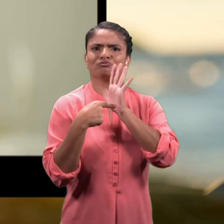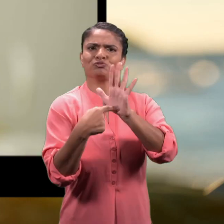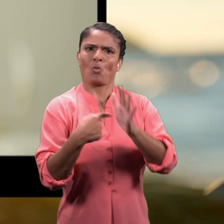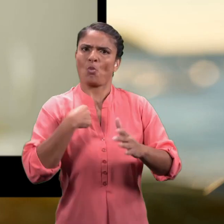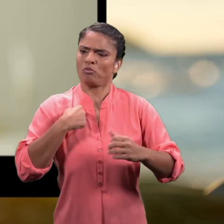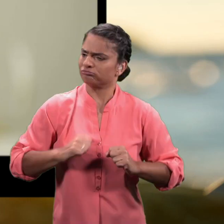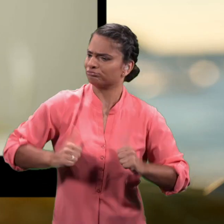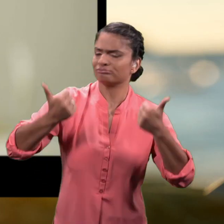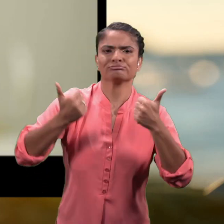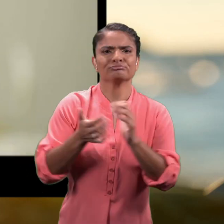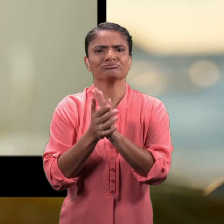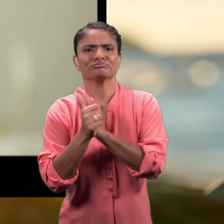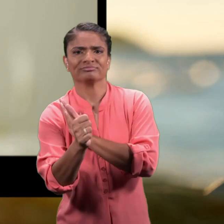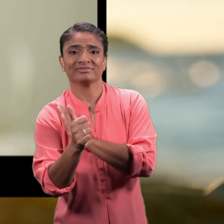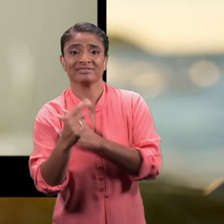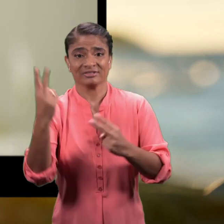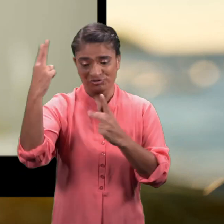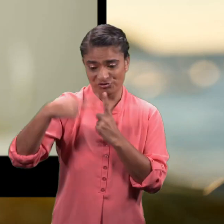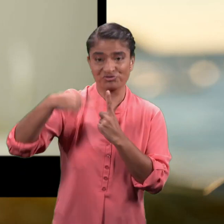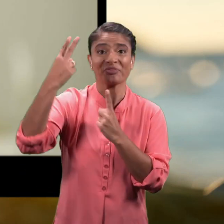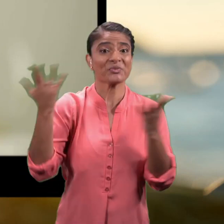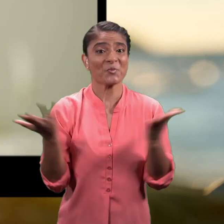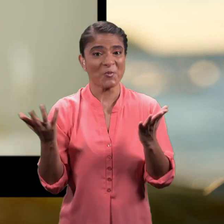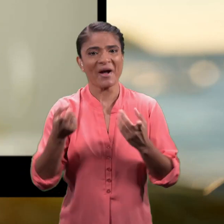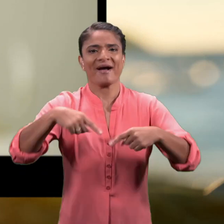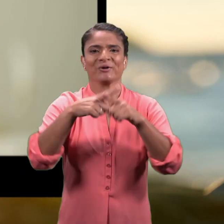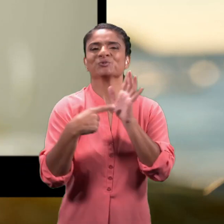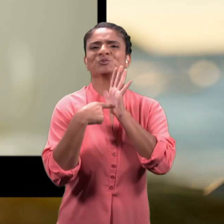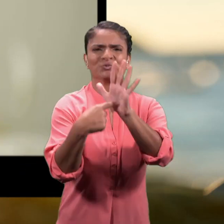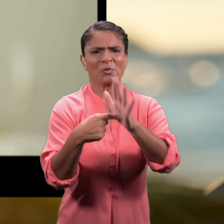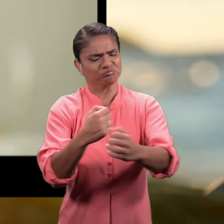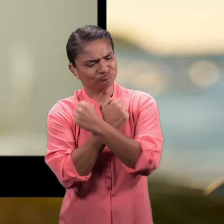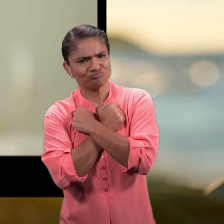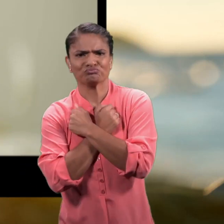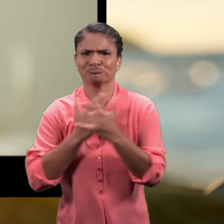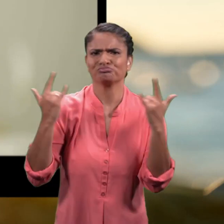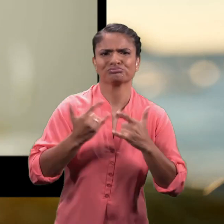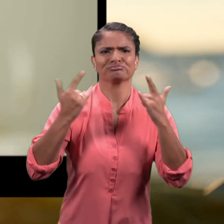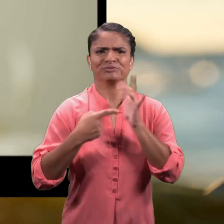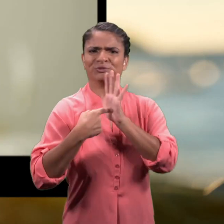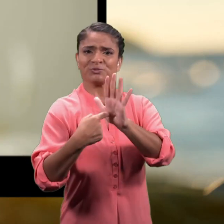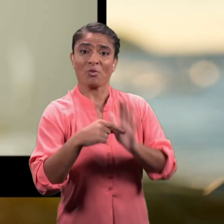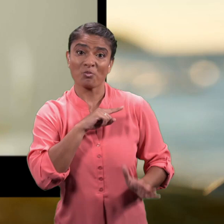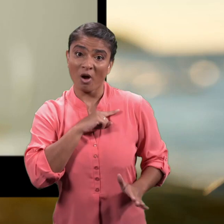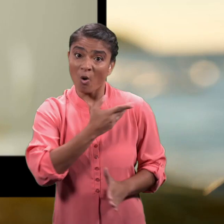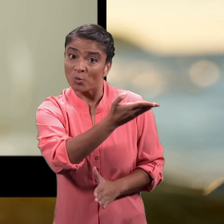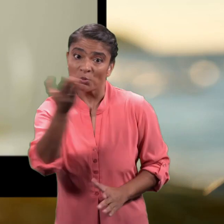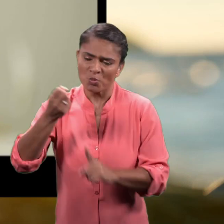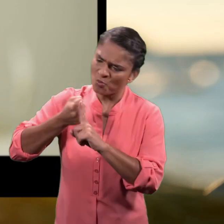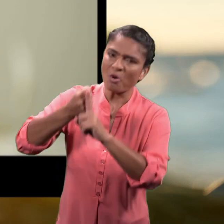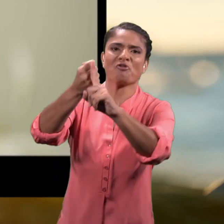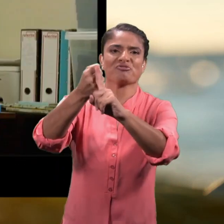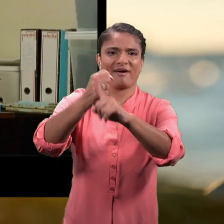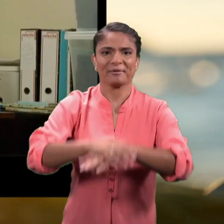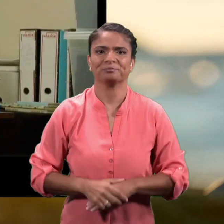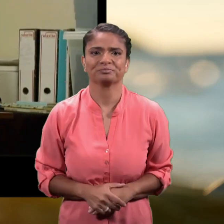Discuss your strength is written on your skin. So embrace it and rock it wholeheartedly, because you are a